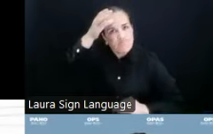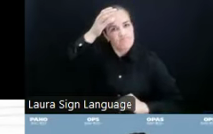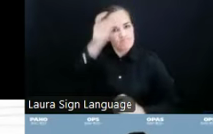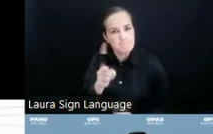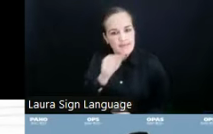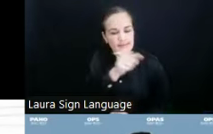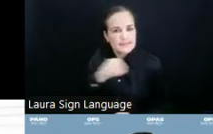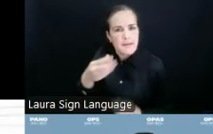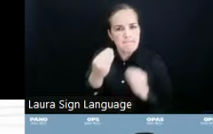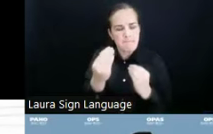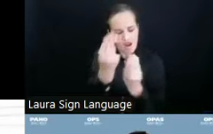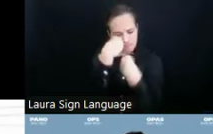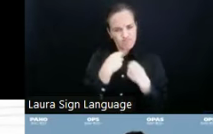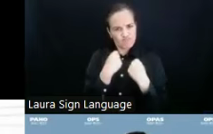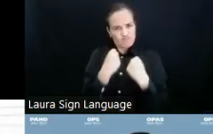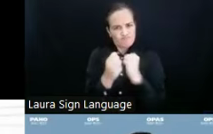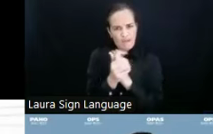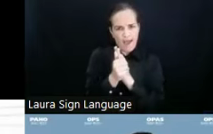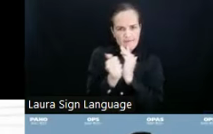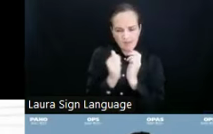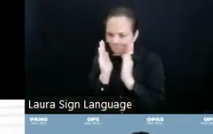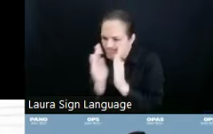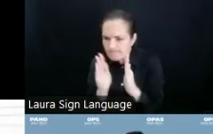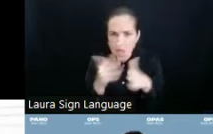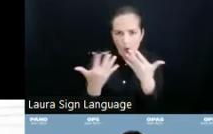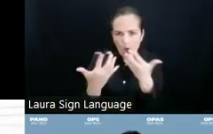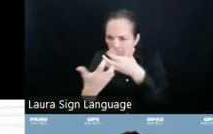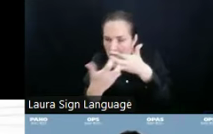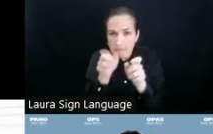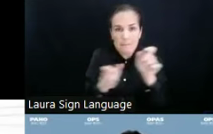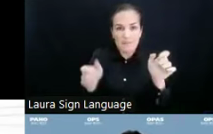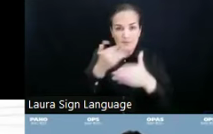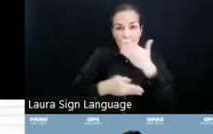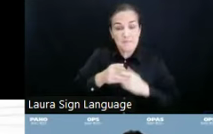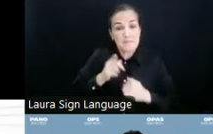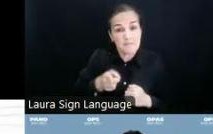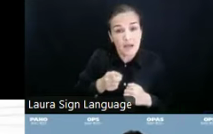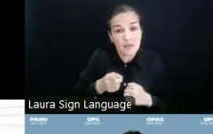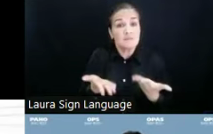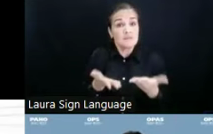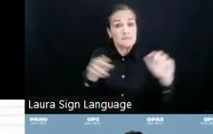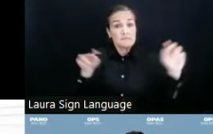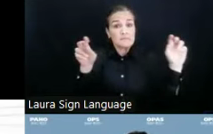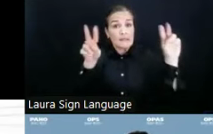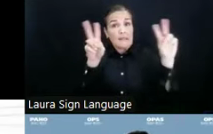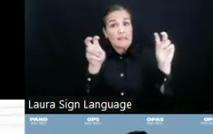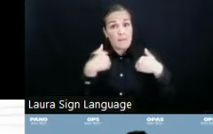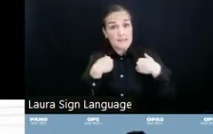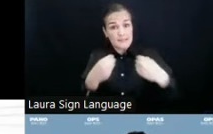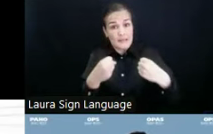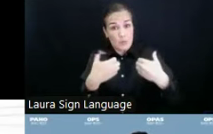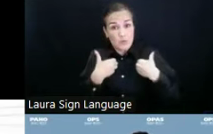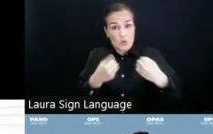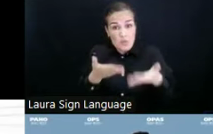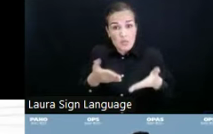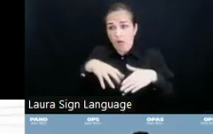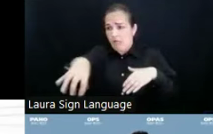las with the necesidades necessary de las personas con skills discapacidad. to tackle En with the este needs sistema de of people salud, with que al estar tan disabilities. fragmentado, We